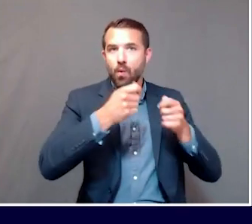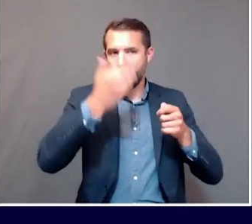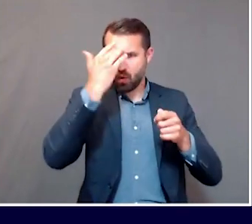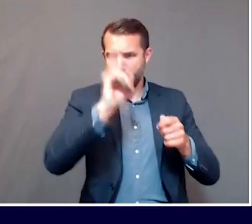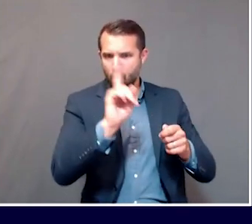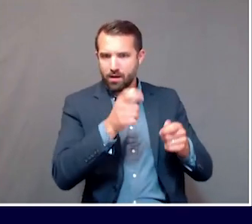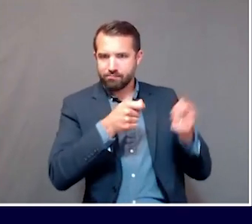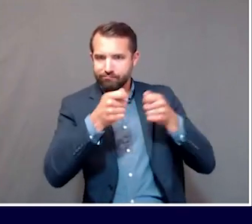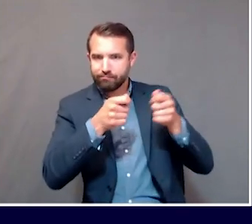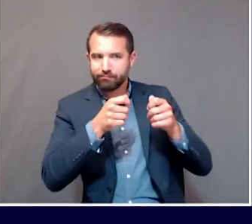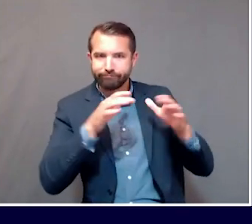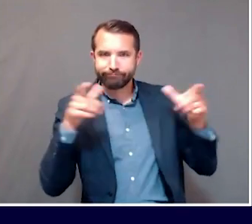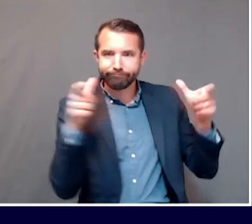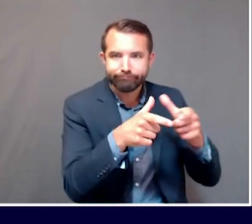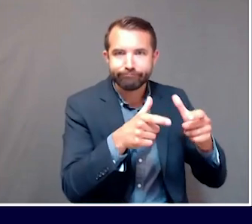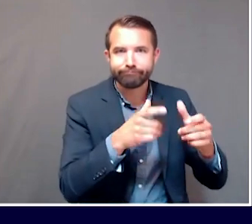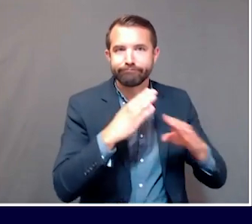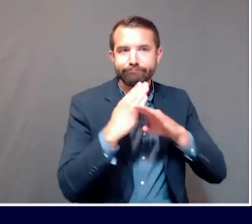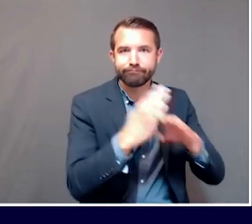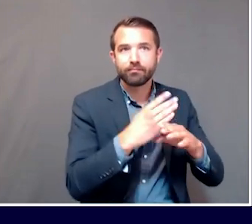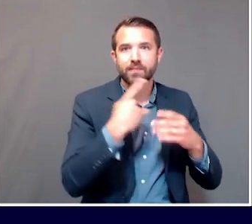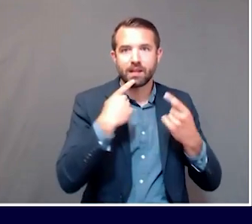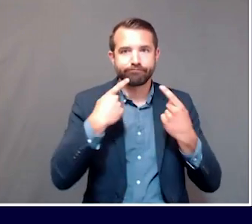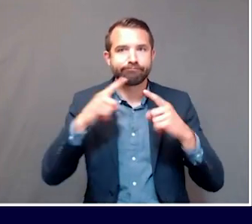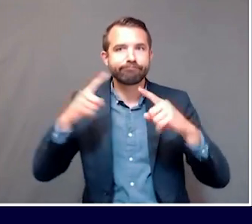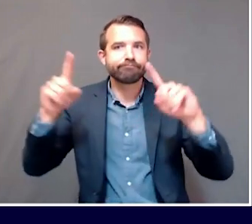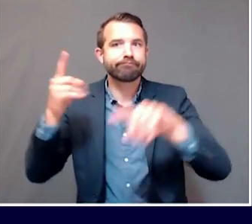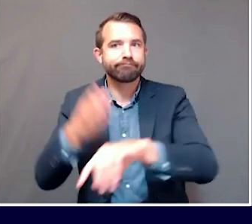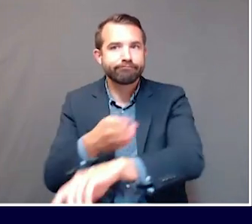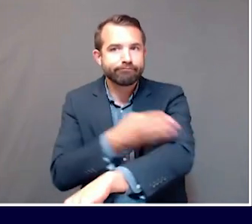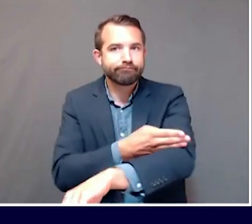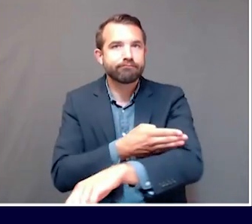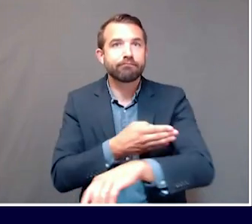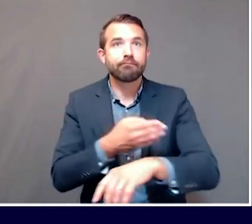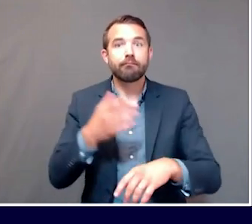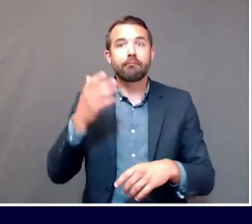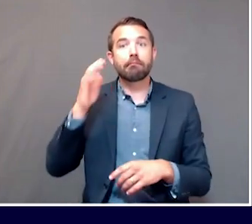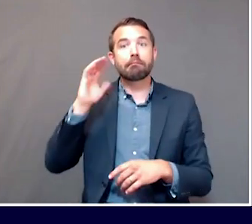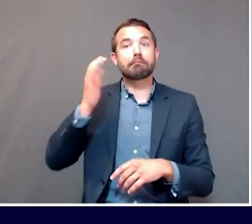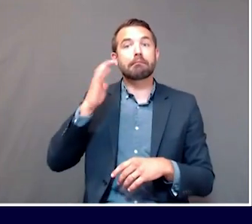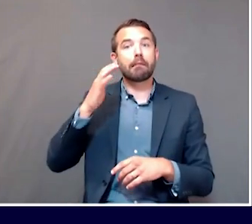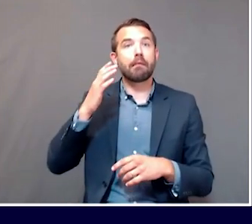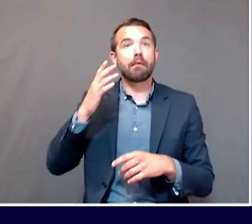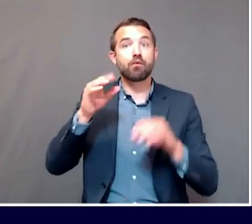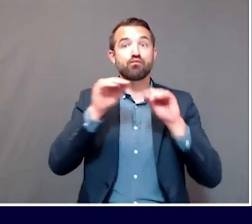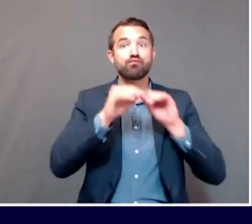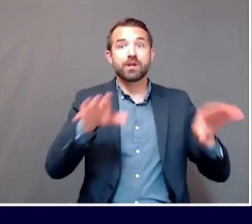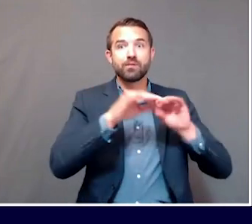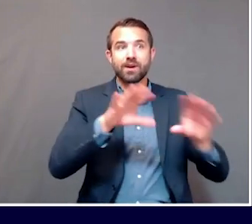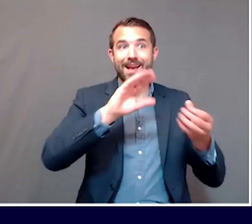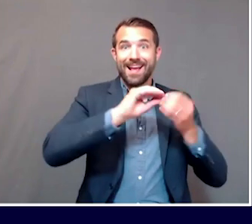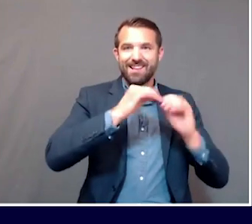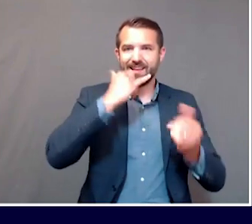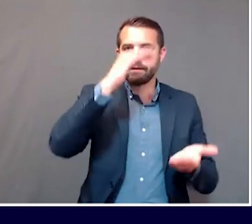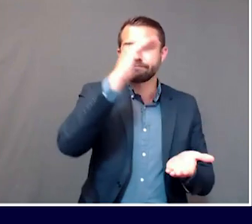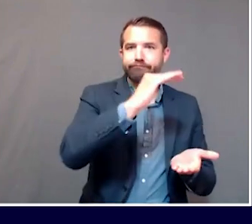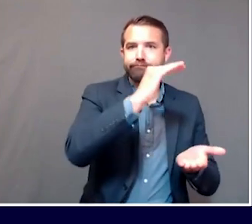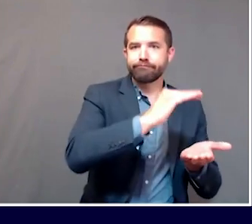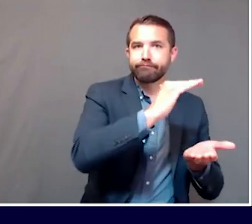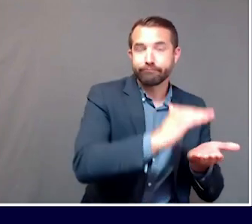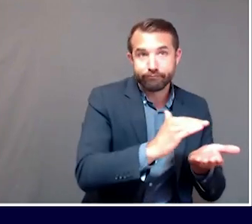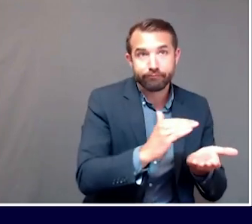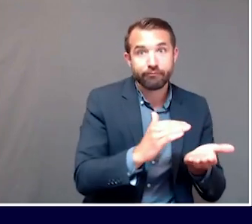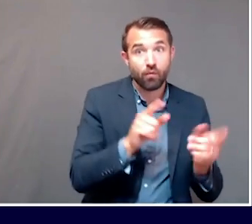threat the virus plays. Thankfully, as a result of that, there have been fewer outbreaks. Those outbreaks were responsible for a fair